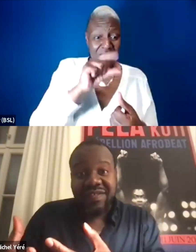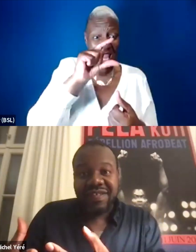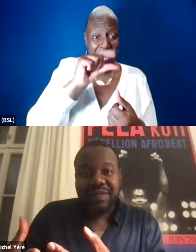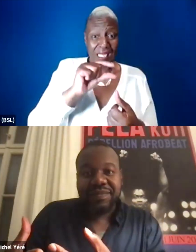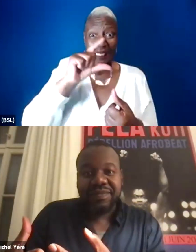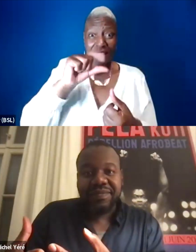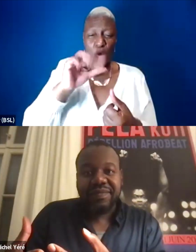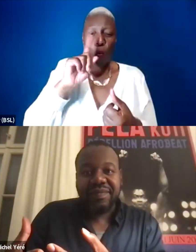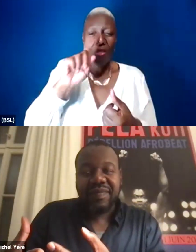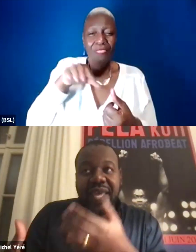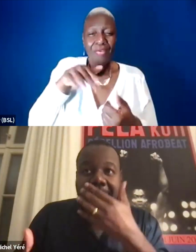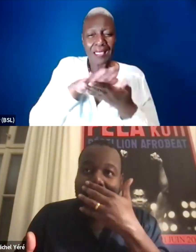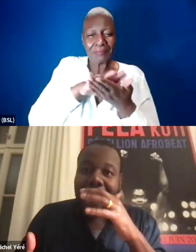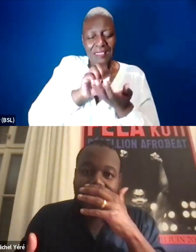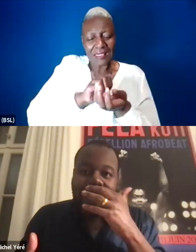conveys.